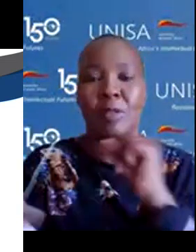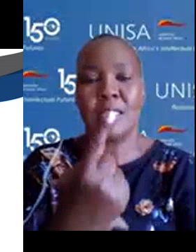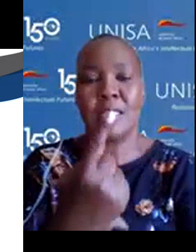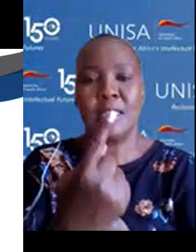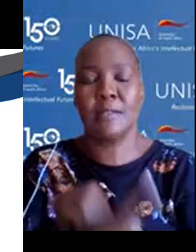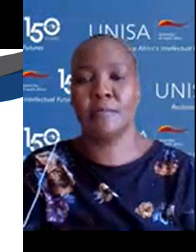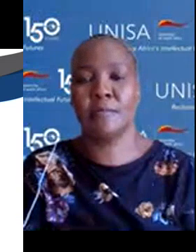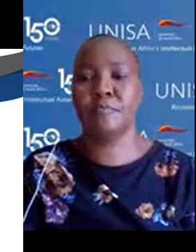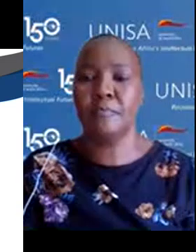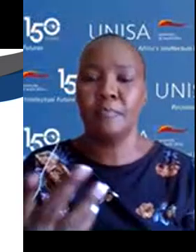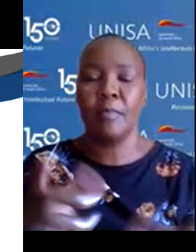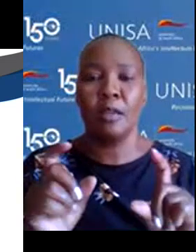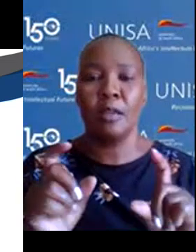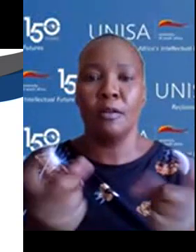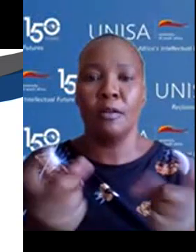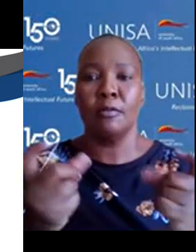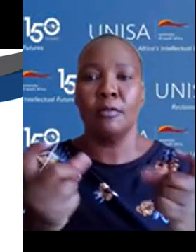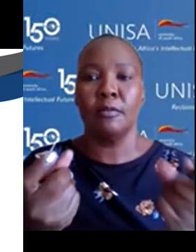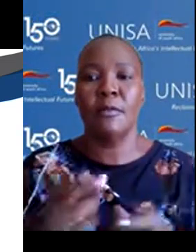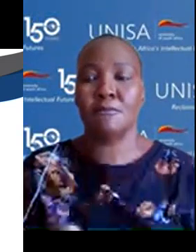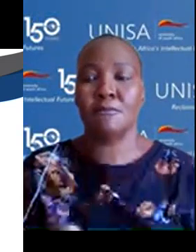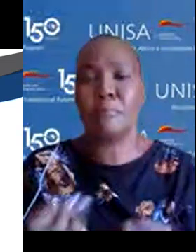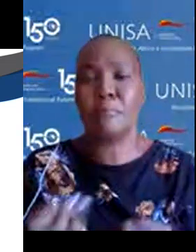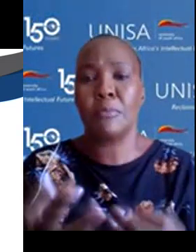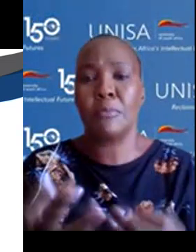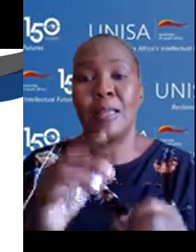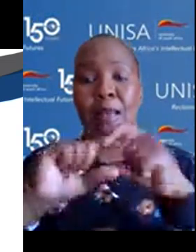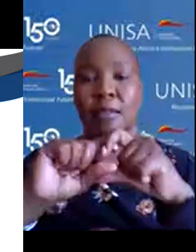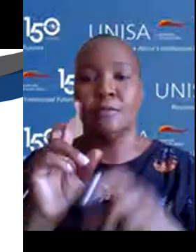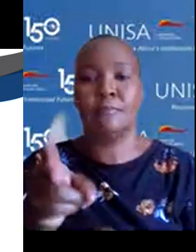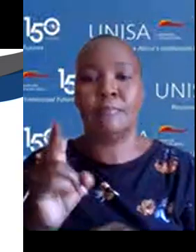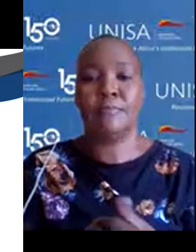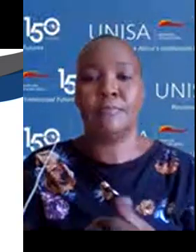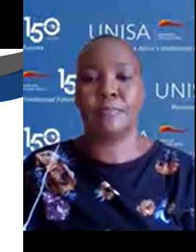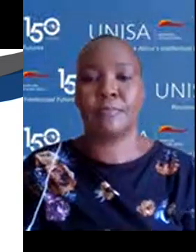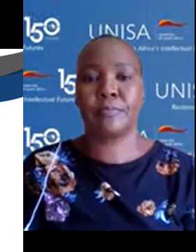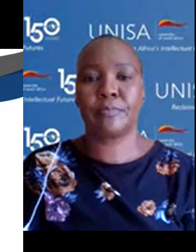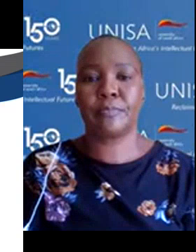I'm just quickly going to pop in that link as well.